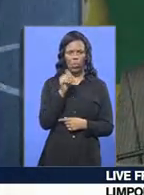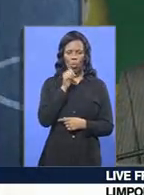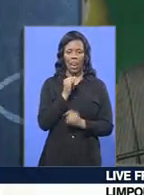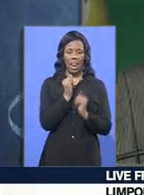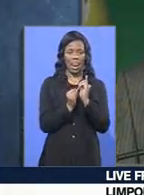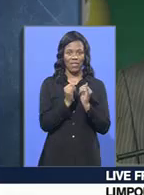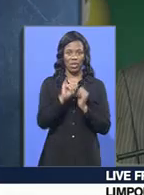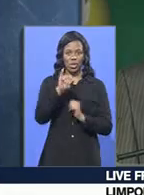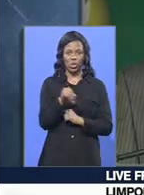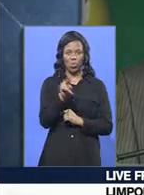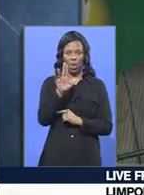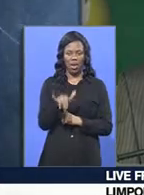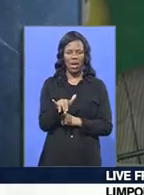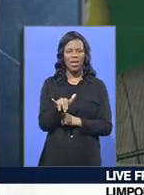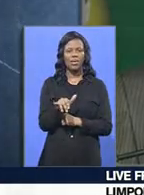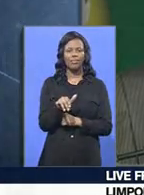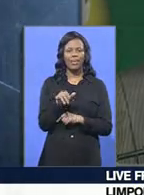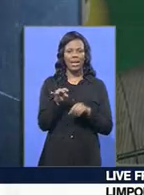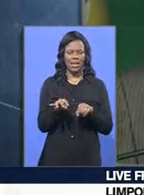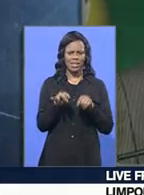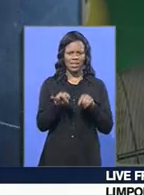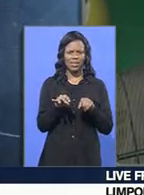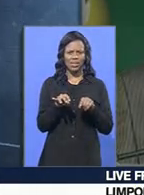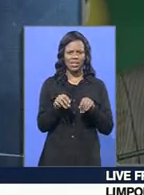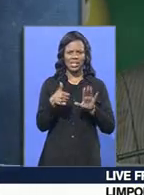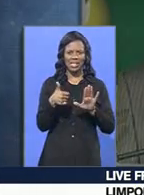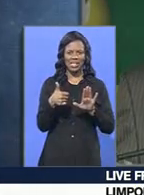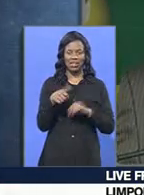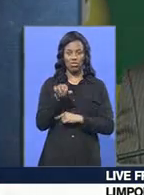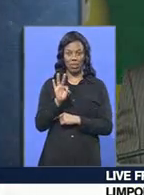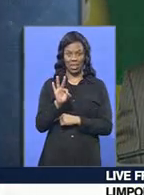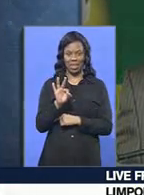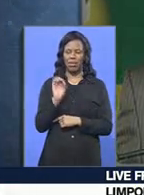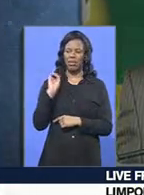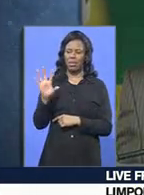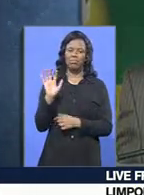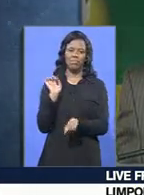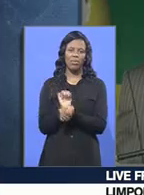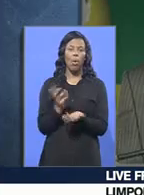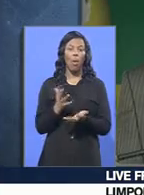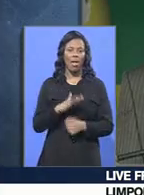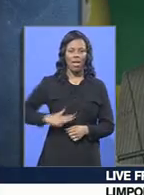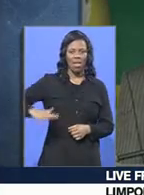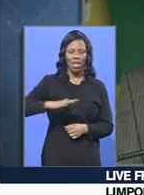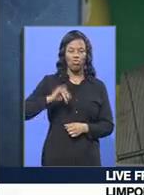1963 at Lily's Farm, Rivonia, north of Johannesburg.